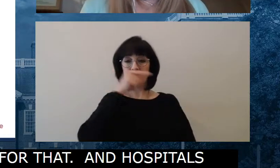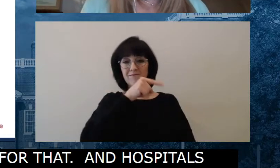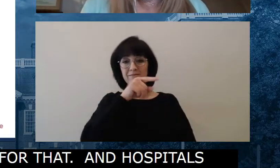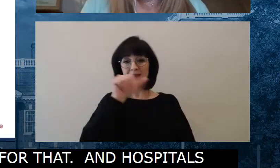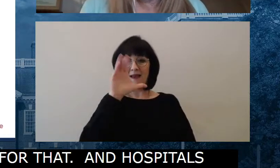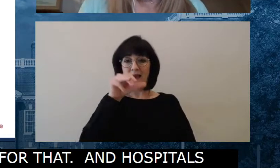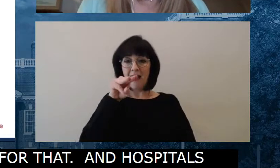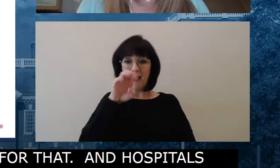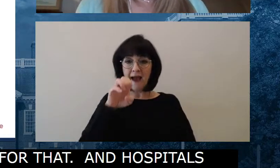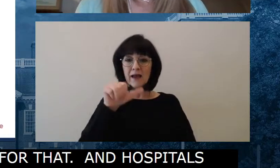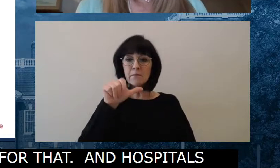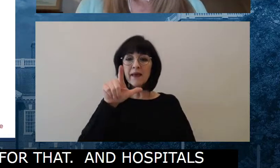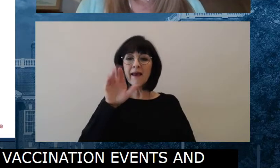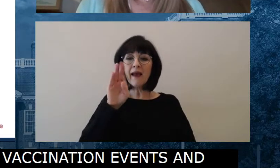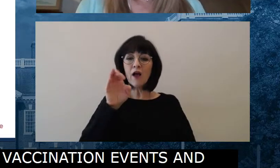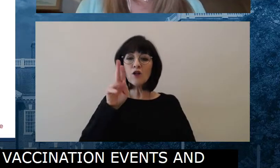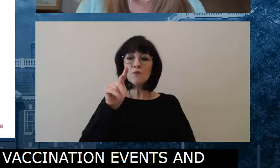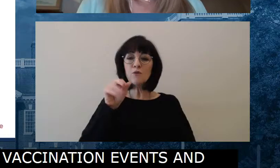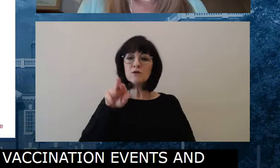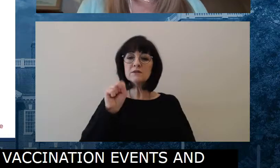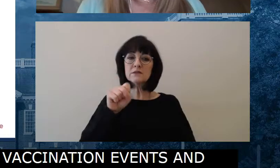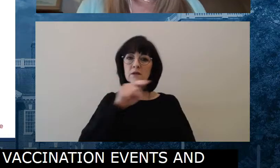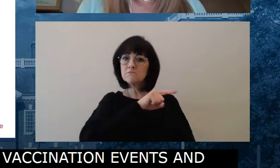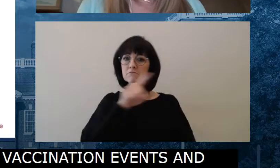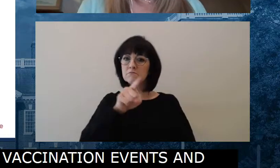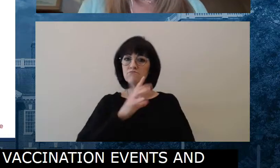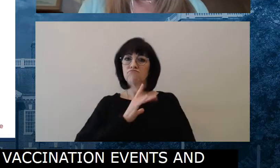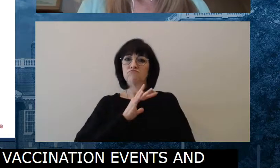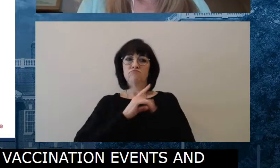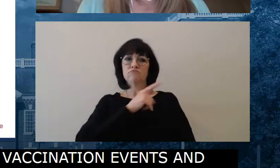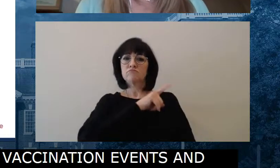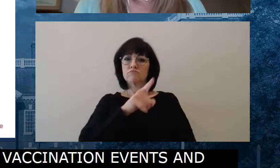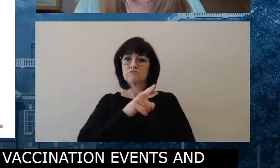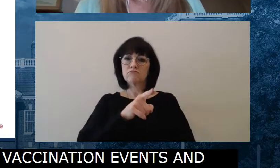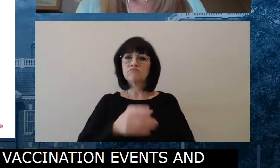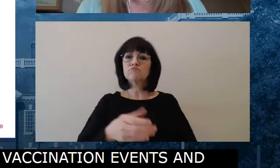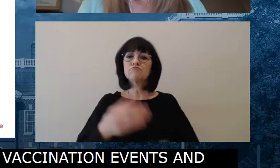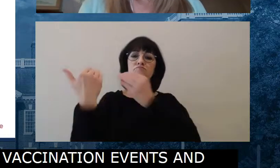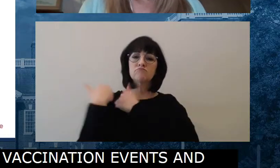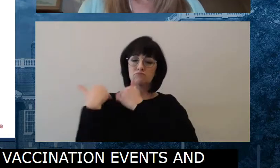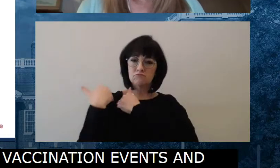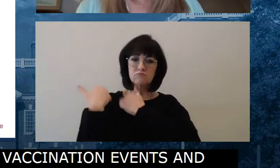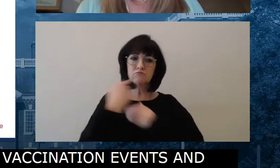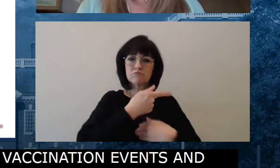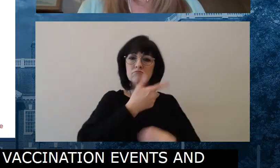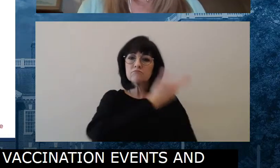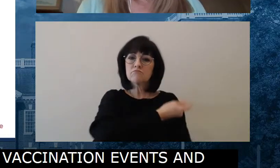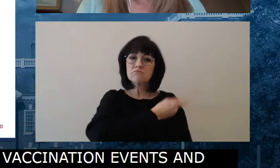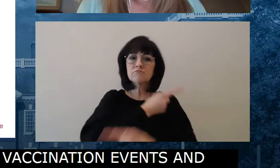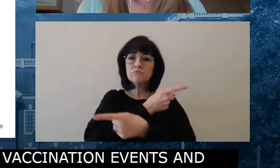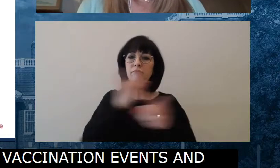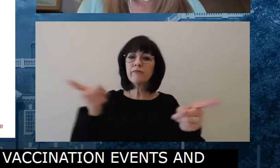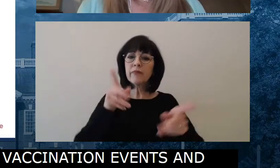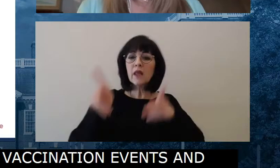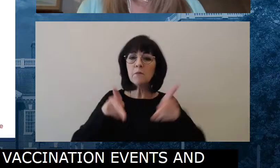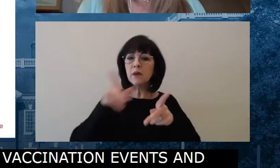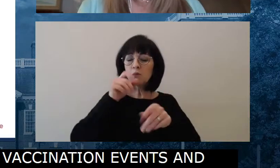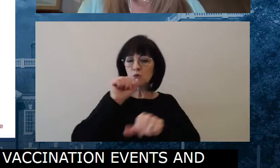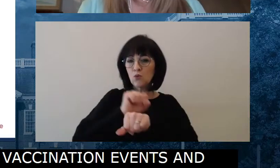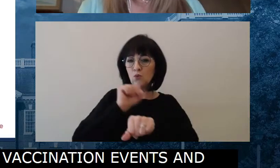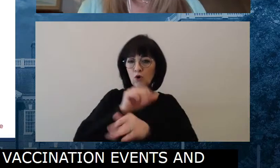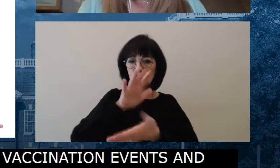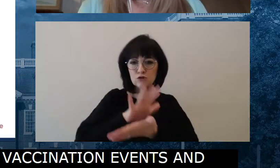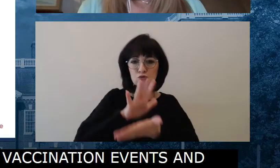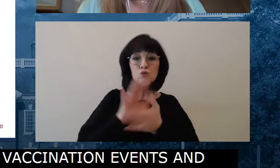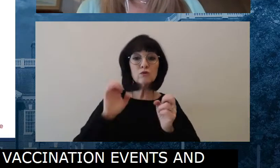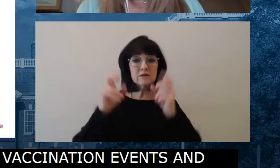childcare providers. So we'll continue to do that work with pharmacies. Additionally, Walgreens will continue to vaccinate till the end